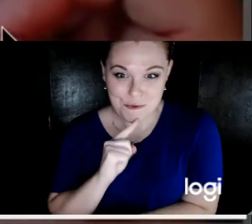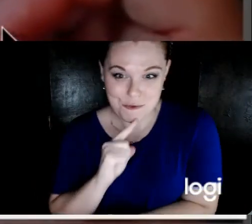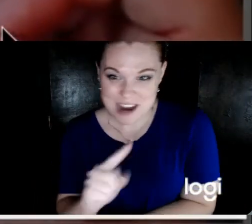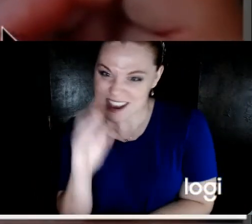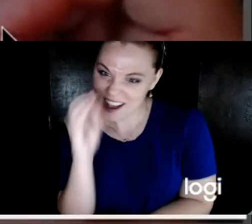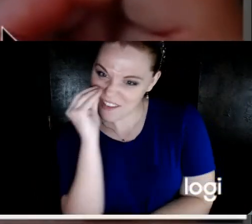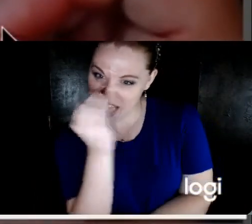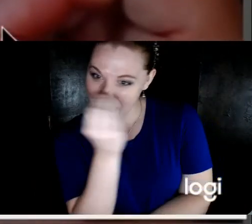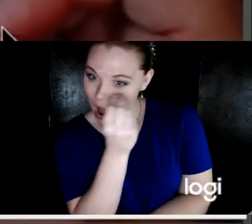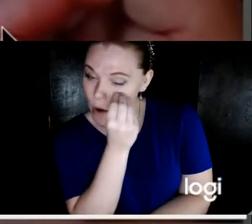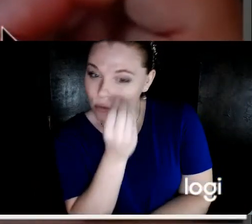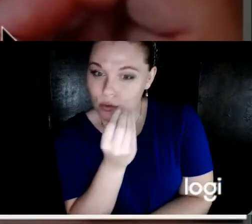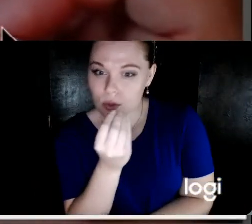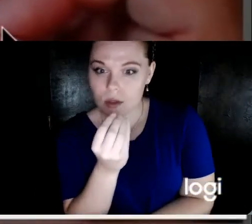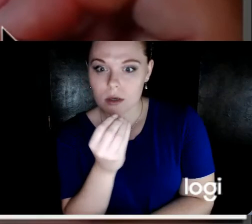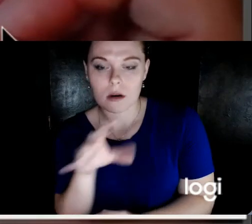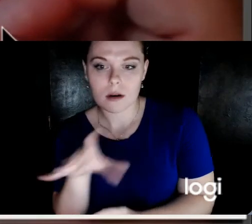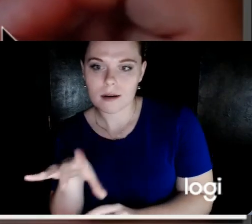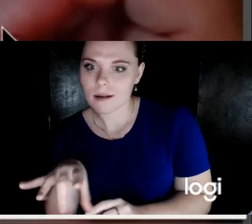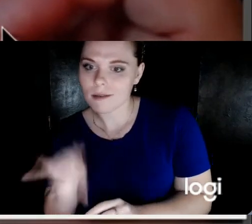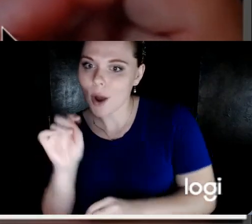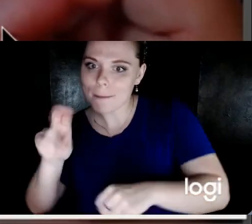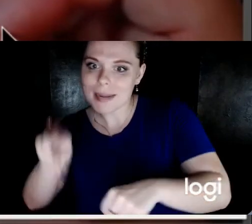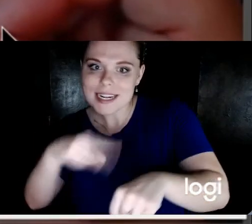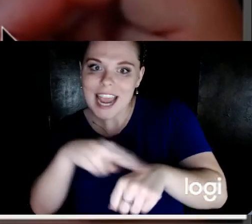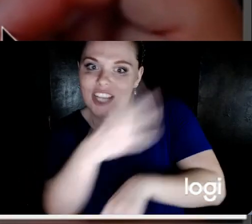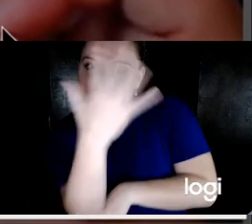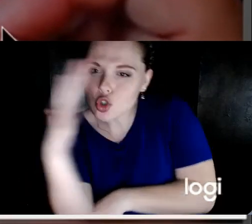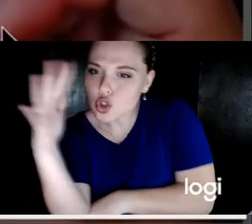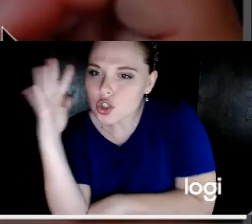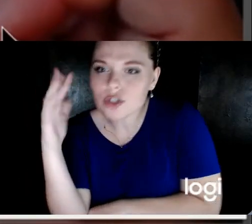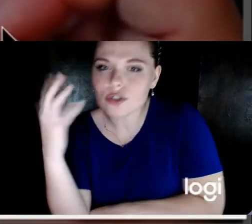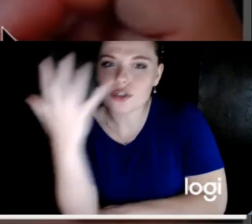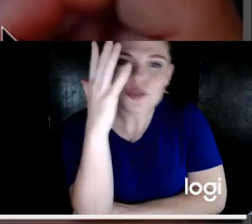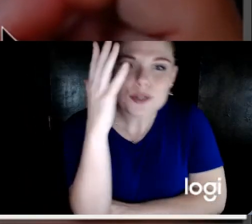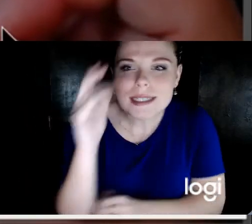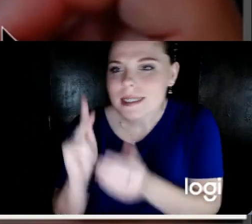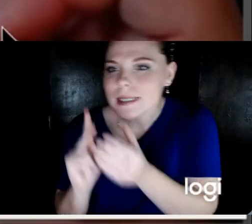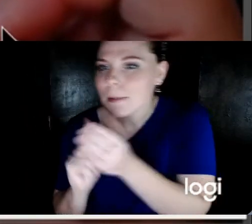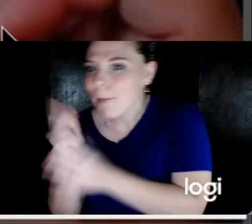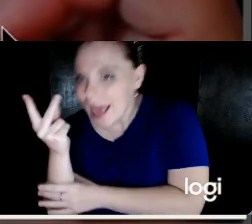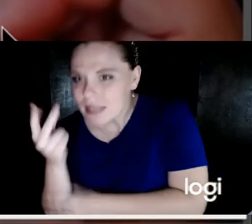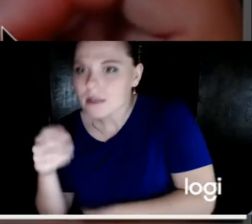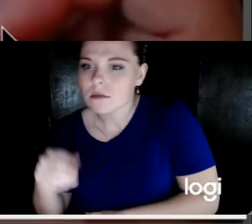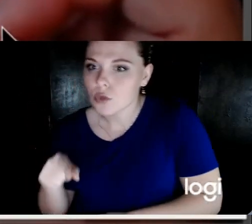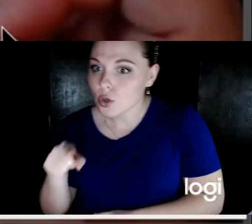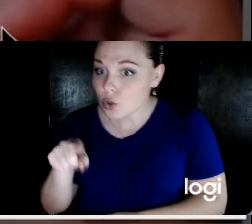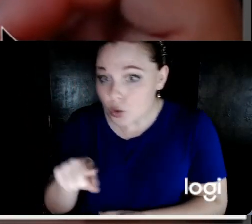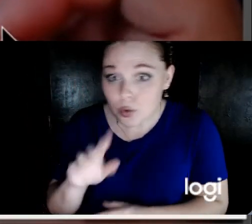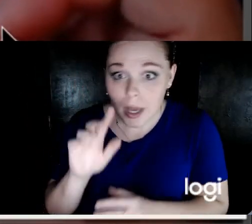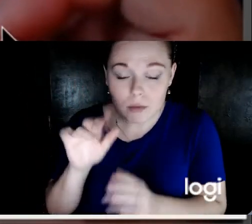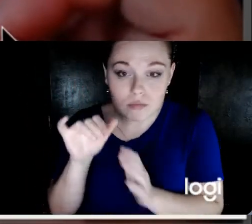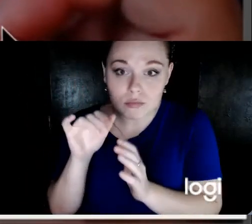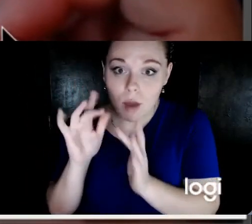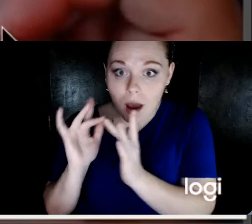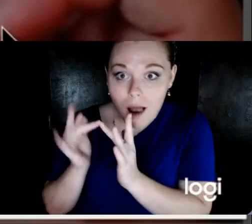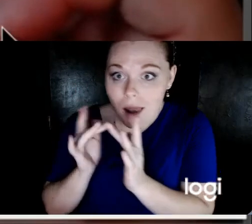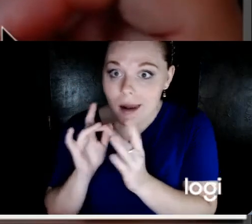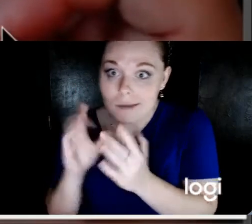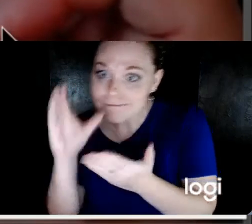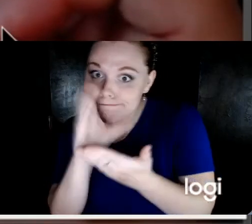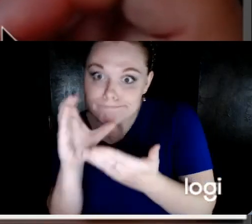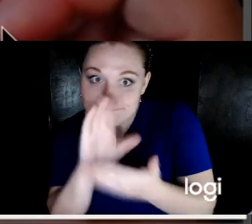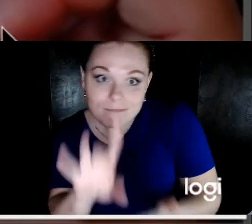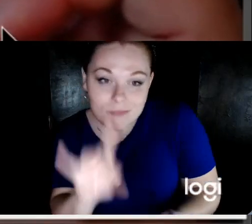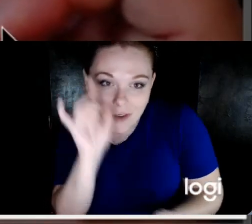looking flowers or scenes from nature, trees or plants, you are welcome to look up more examples online